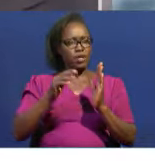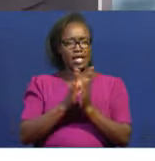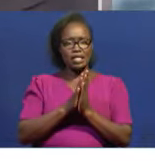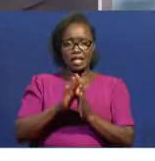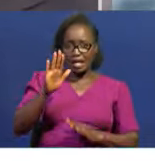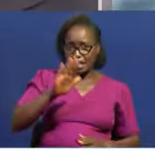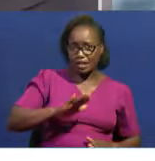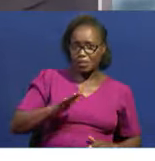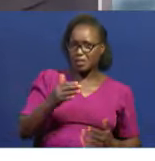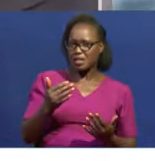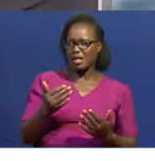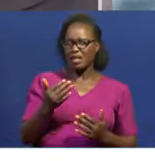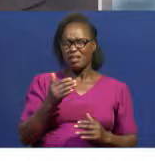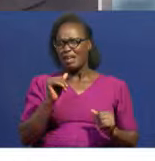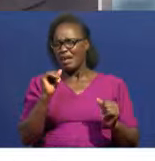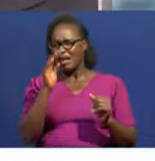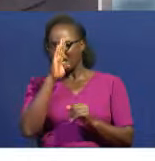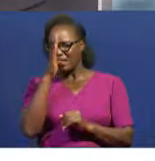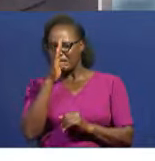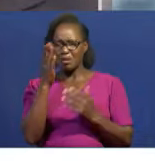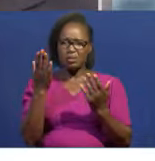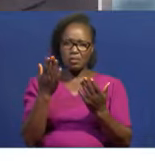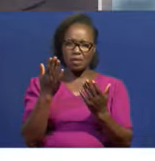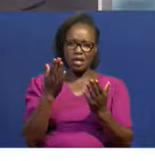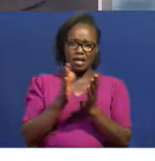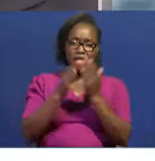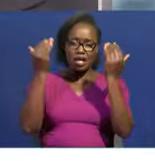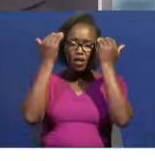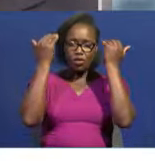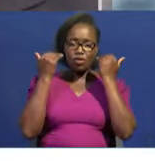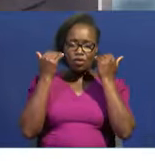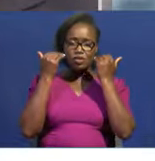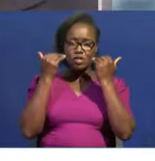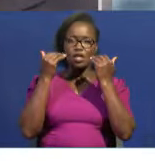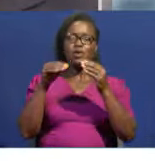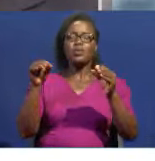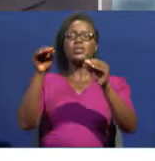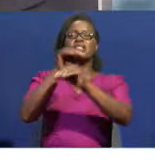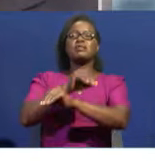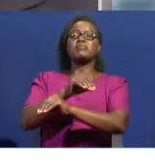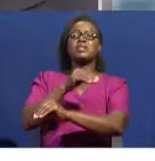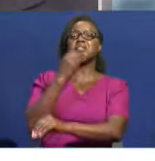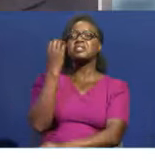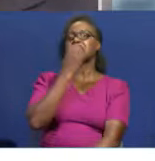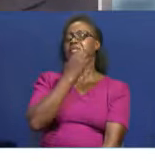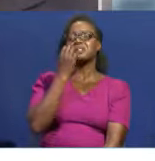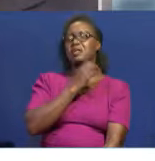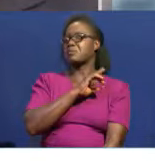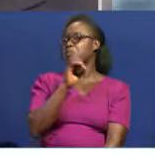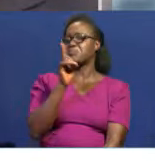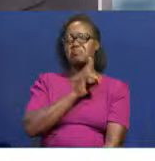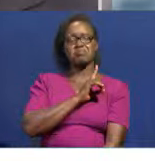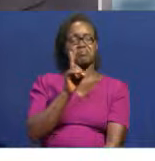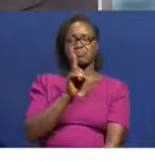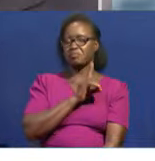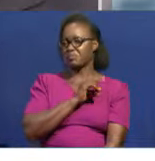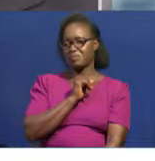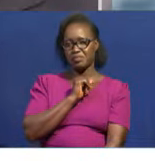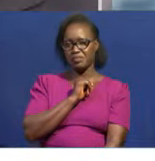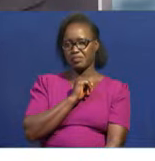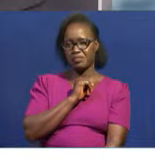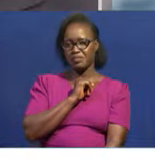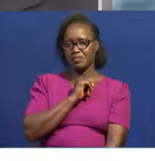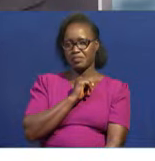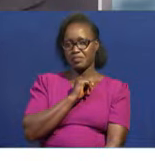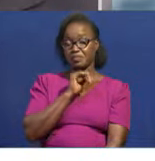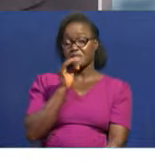environment, I do not see a possibility where the courts will reinstate the deputy president to his office. Just like in the